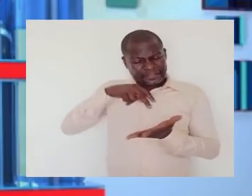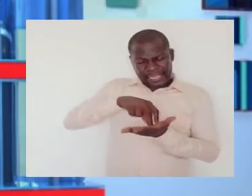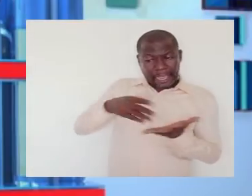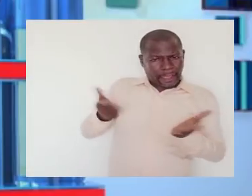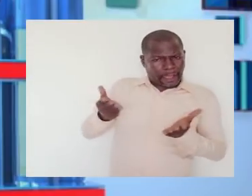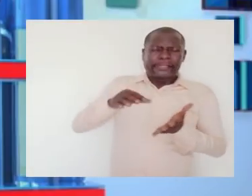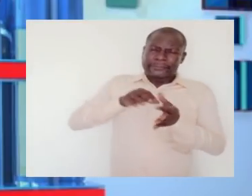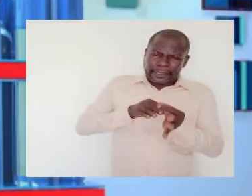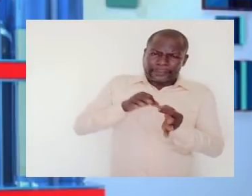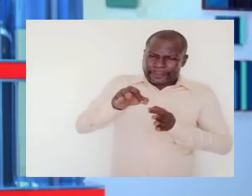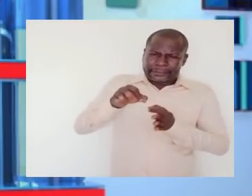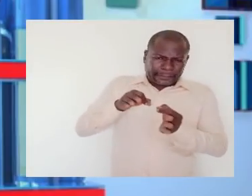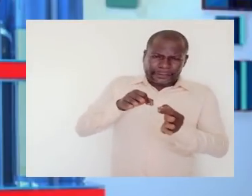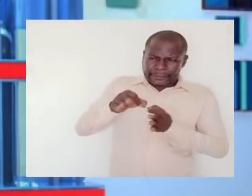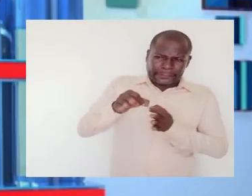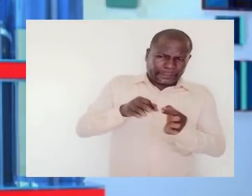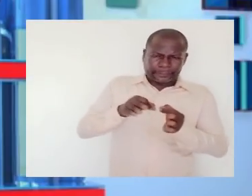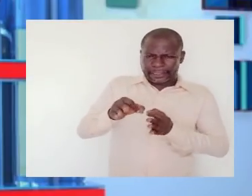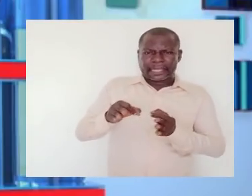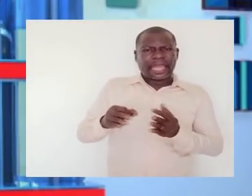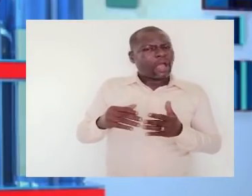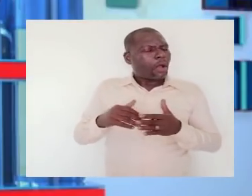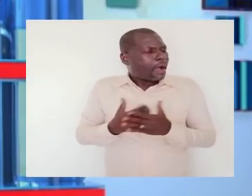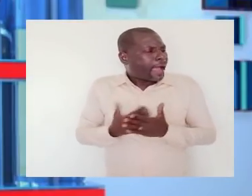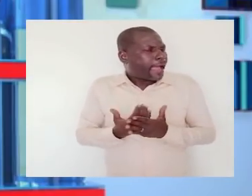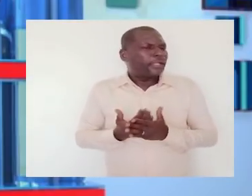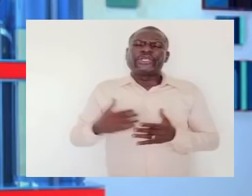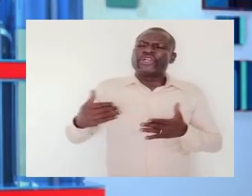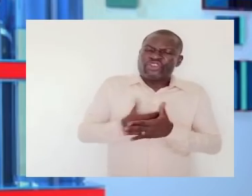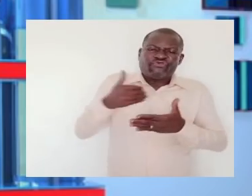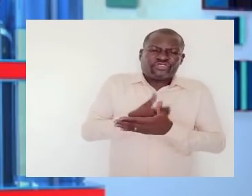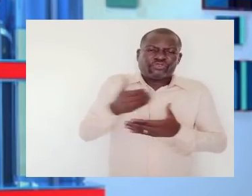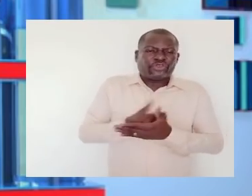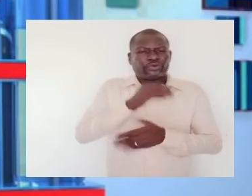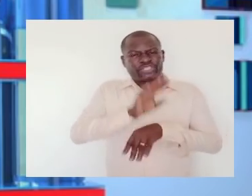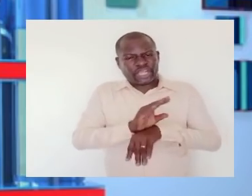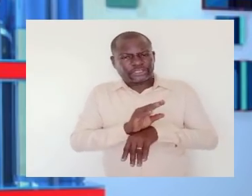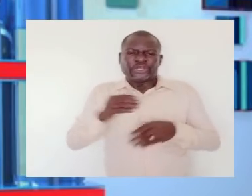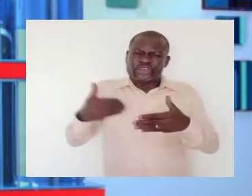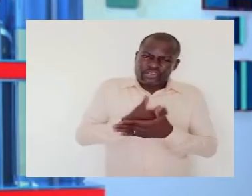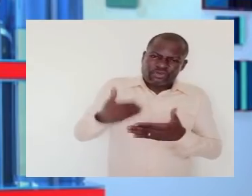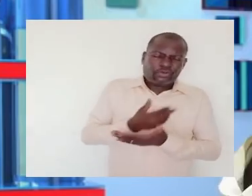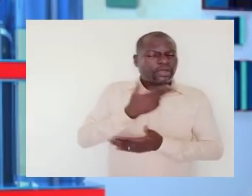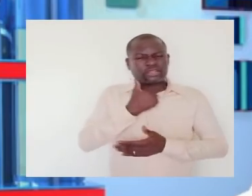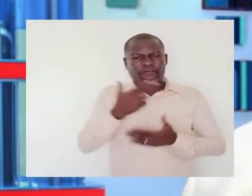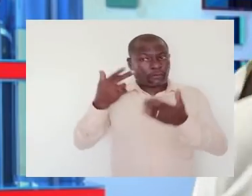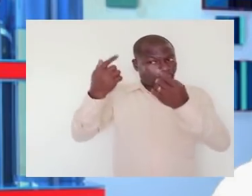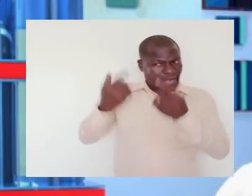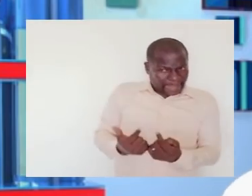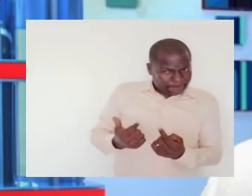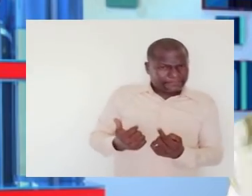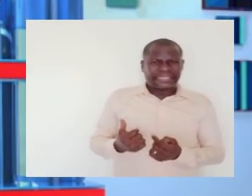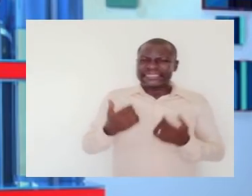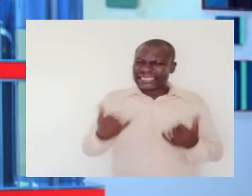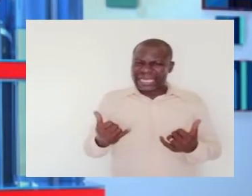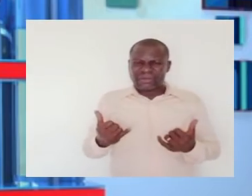eno kasa bebre. Ekwanya ena asori aba ani asofo a aba enam so edi twa